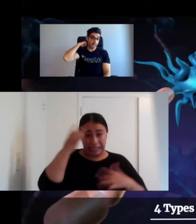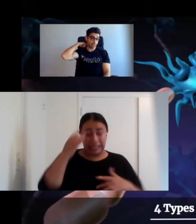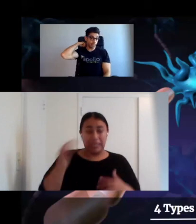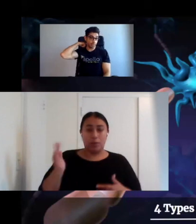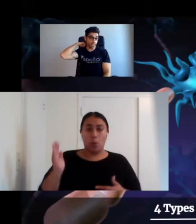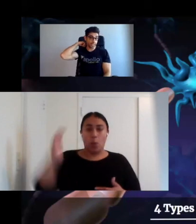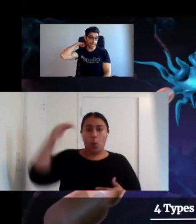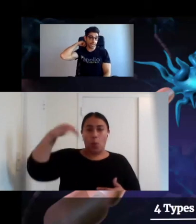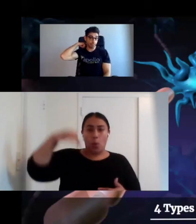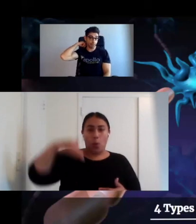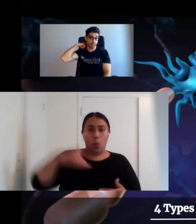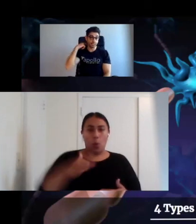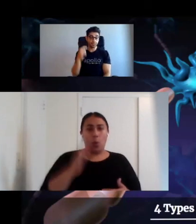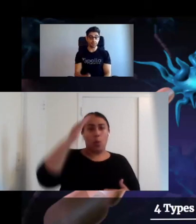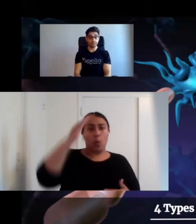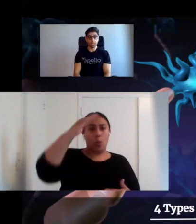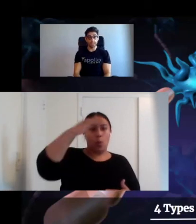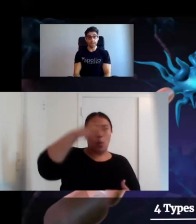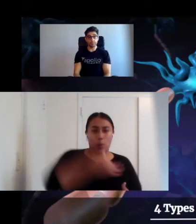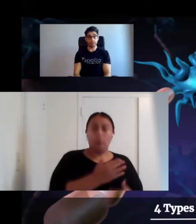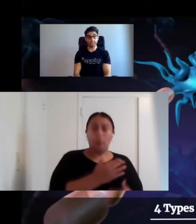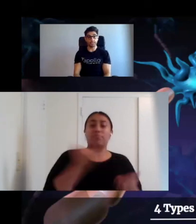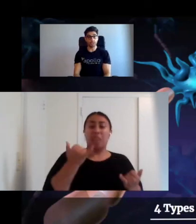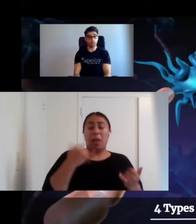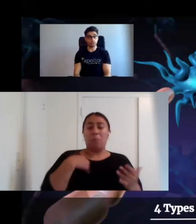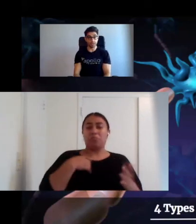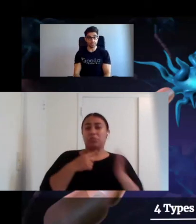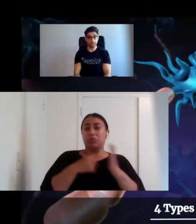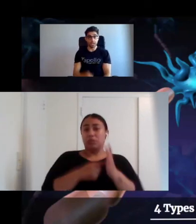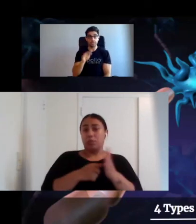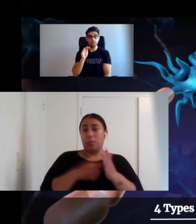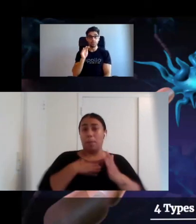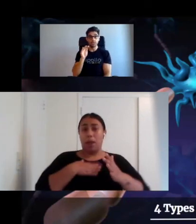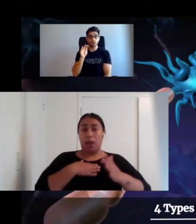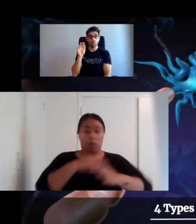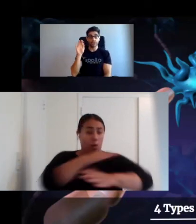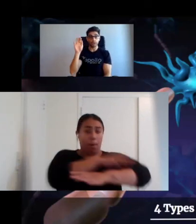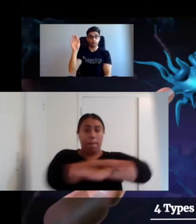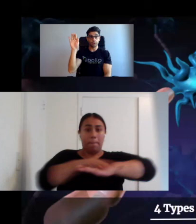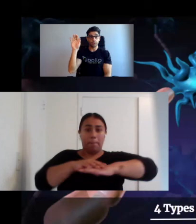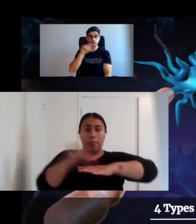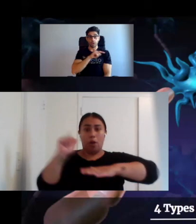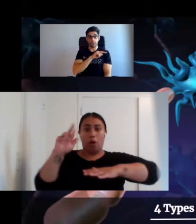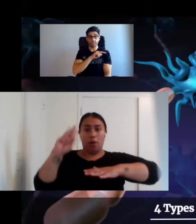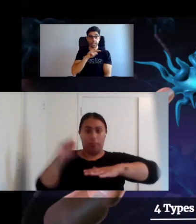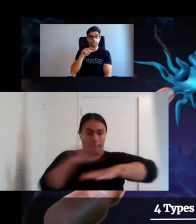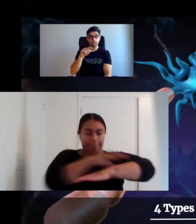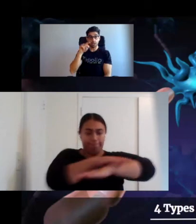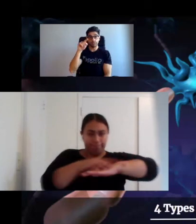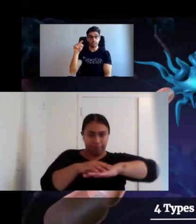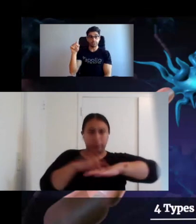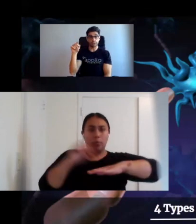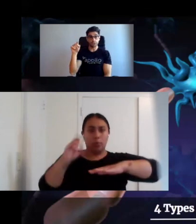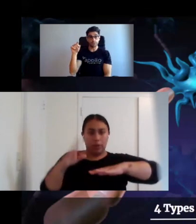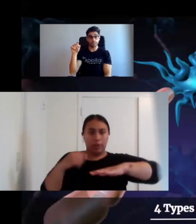after relapsing remitting is secondary progressive. Secondary progressive is a lot more aggressive and it moves quicker on the scale